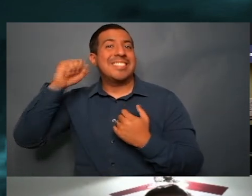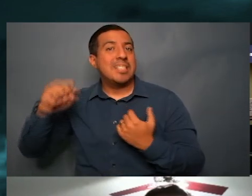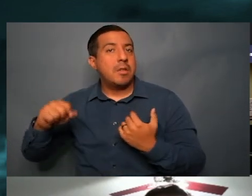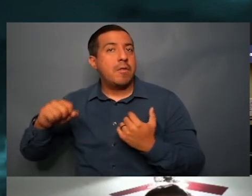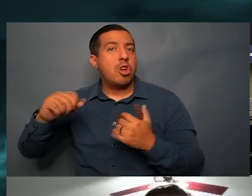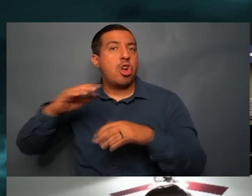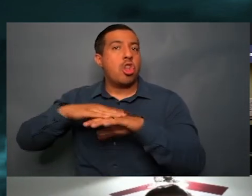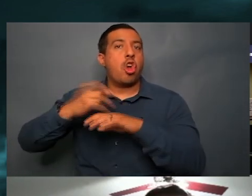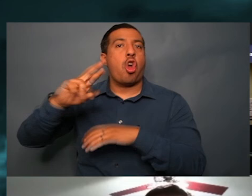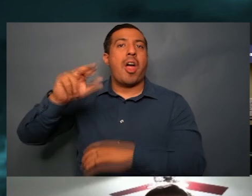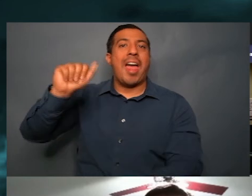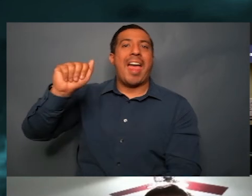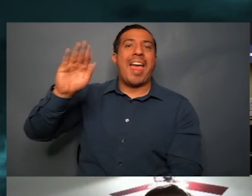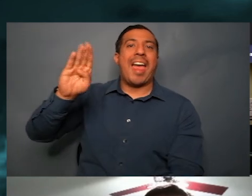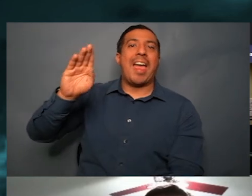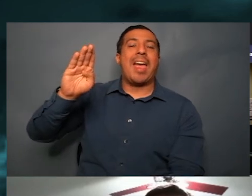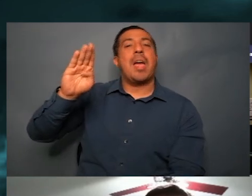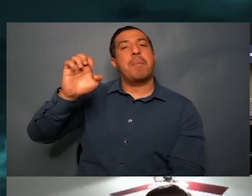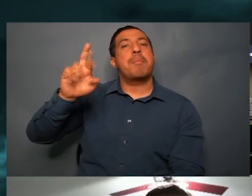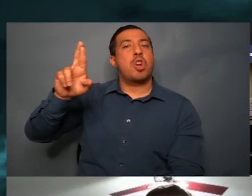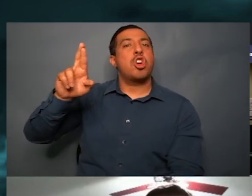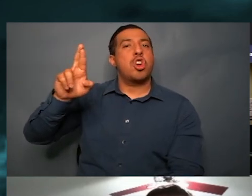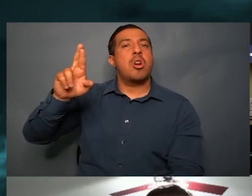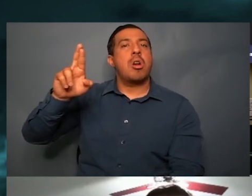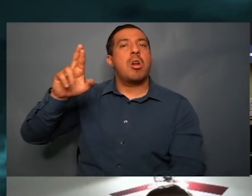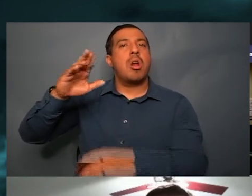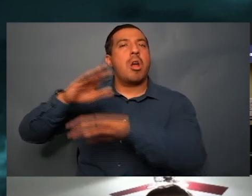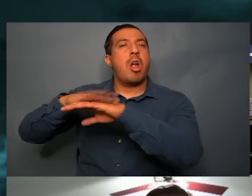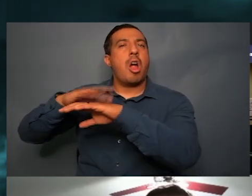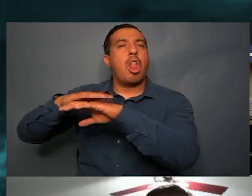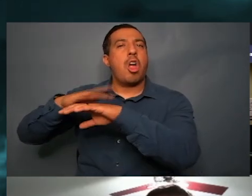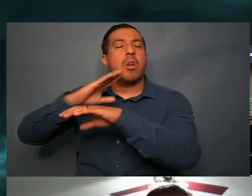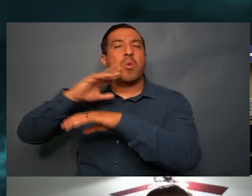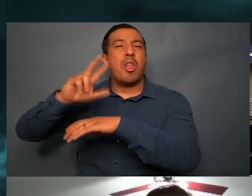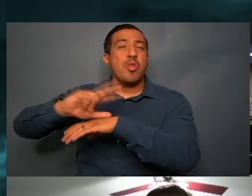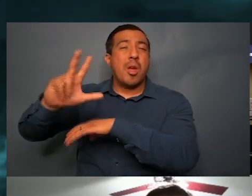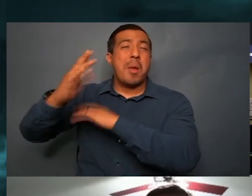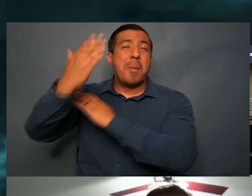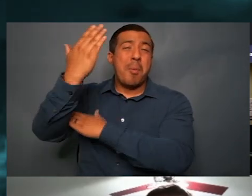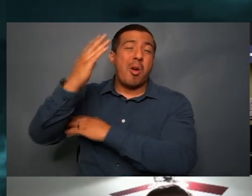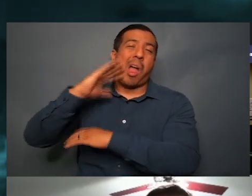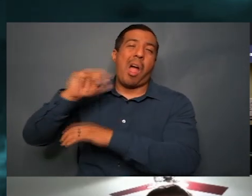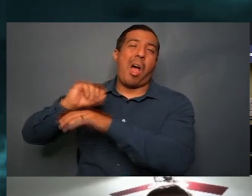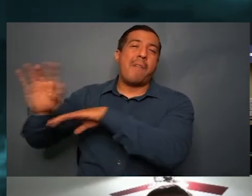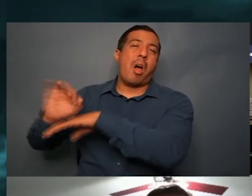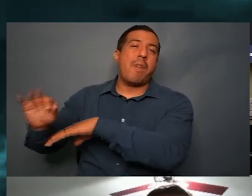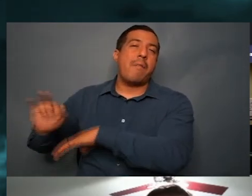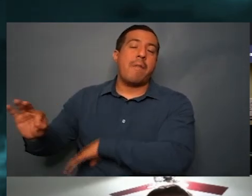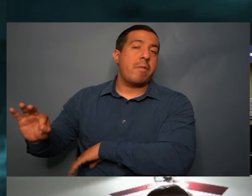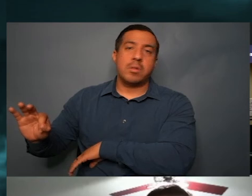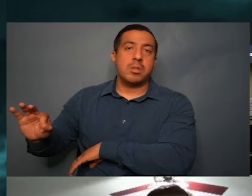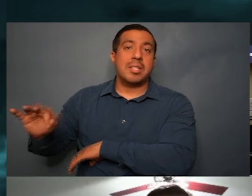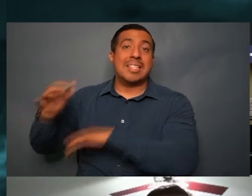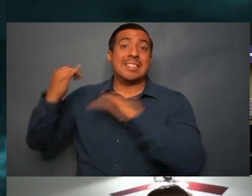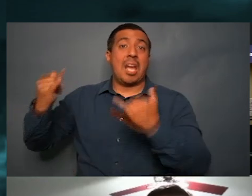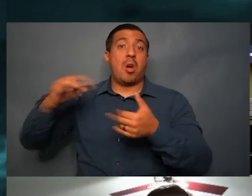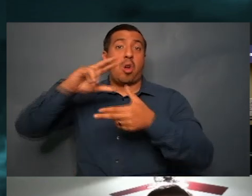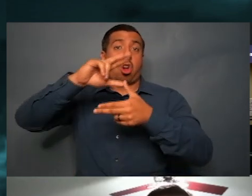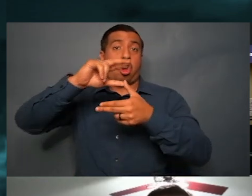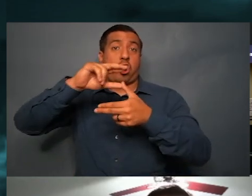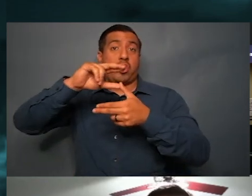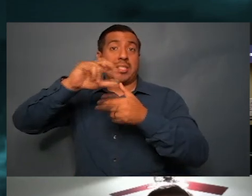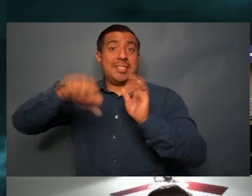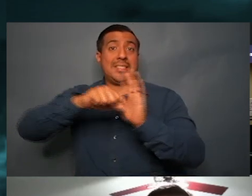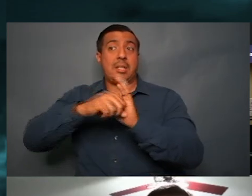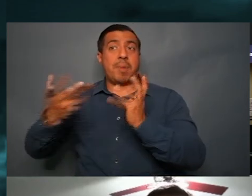because they happen to go off at 3 a.m. and they've woken us up. But now it's hurricane season, and those particular alerts could be about